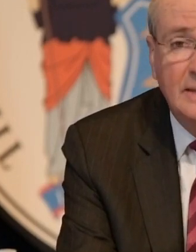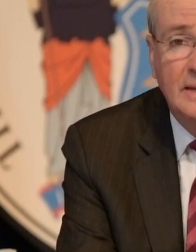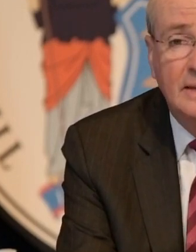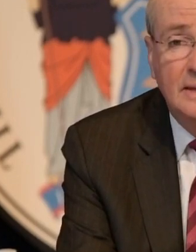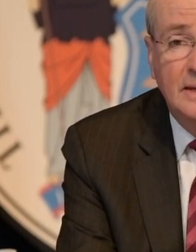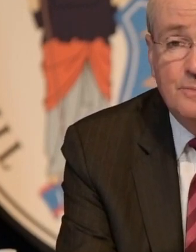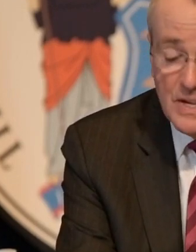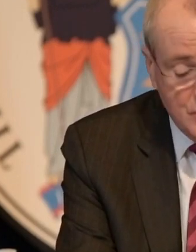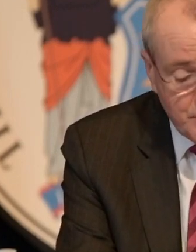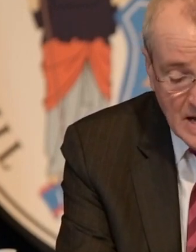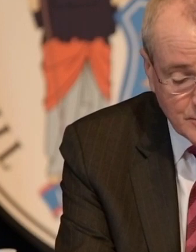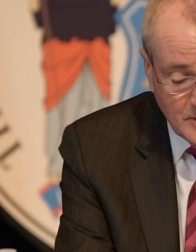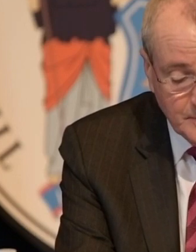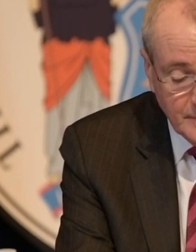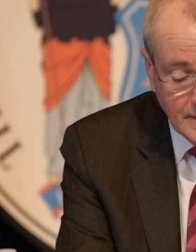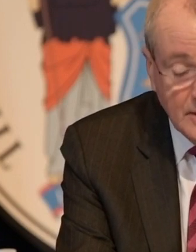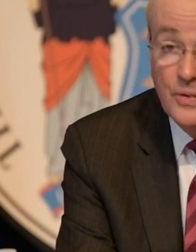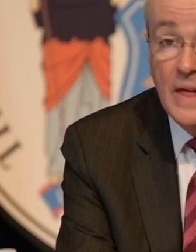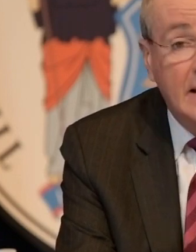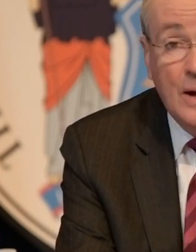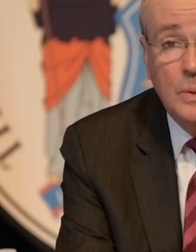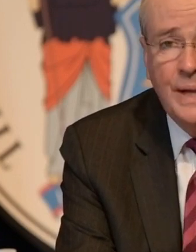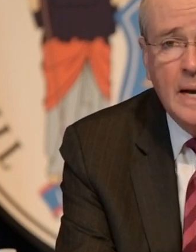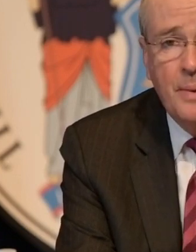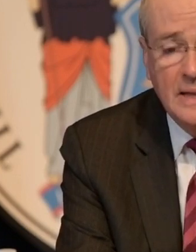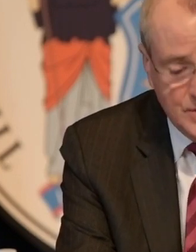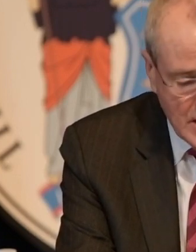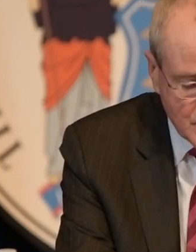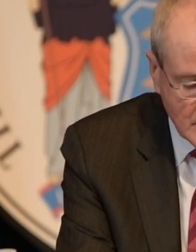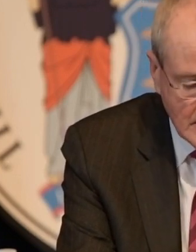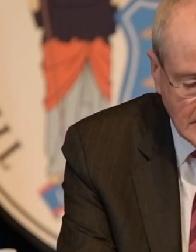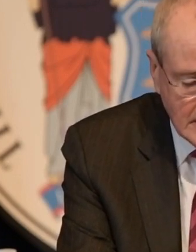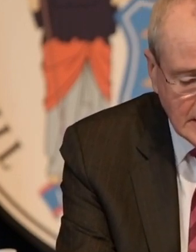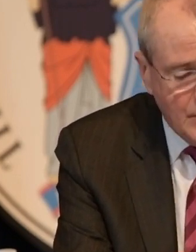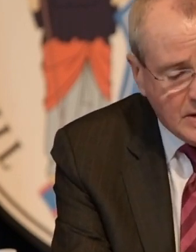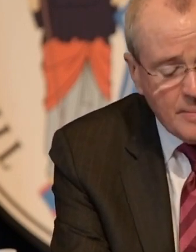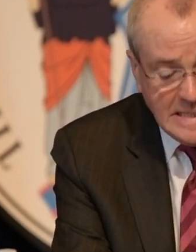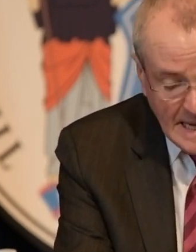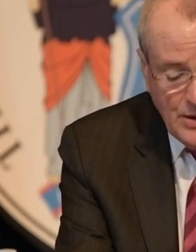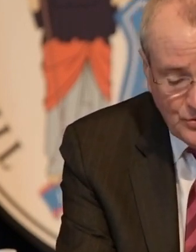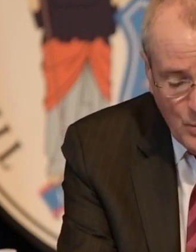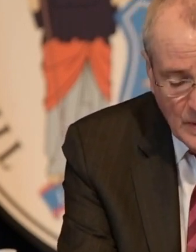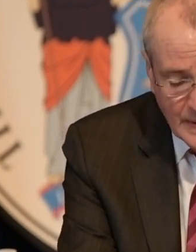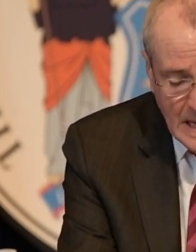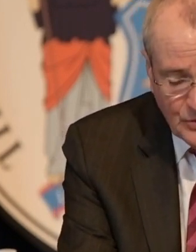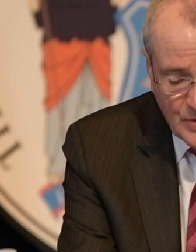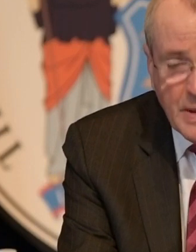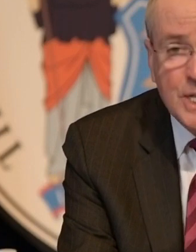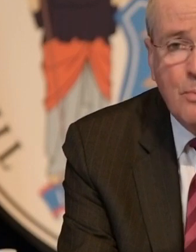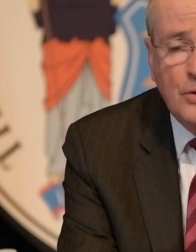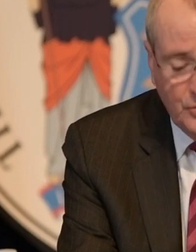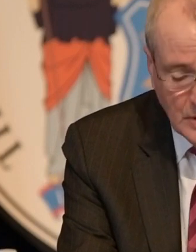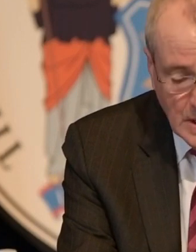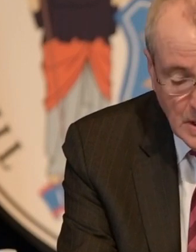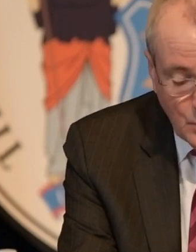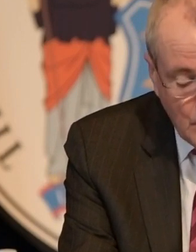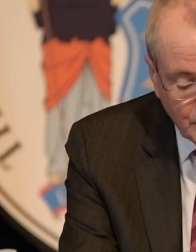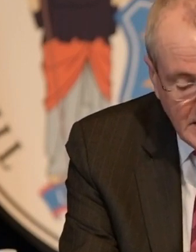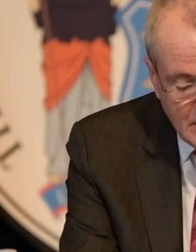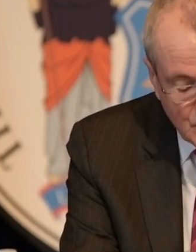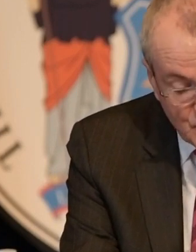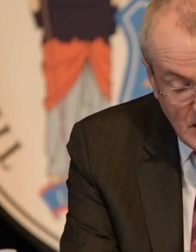state as best as possible. And for that, I will not apologize. In the coming days, I will announce the benchmarks